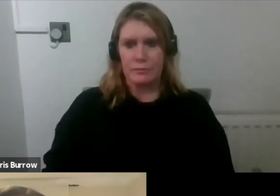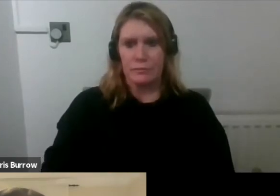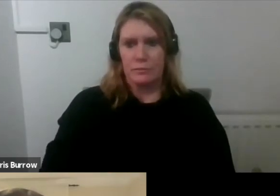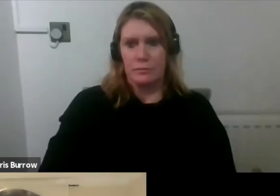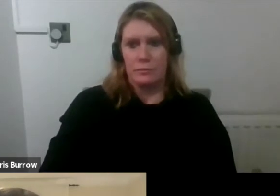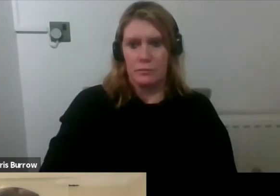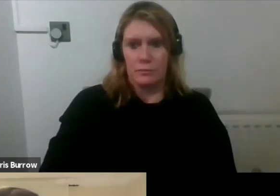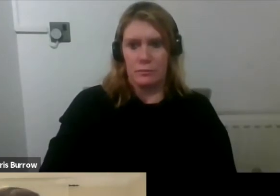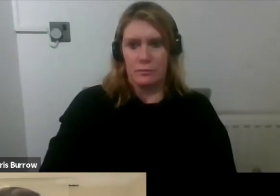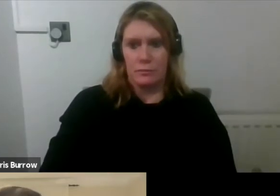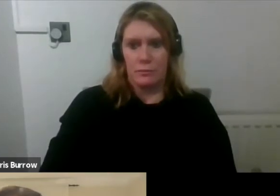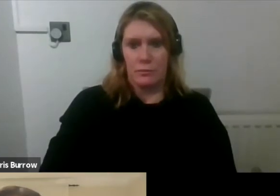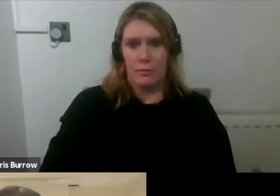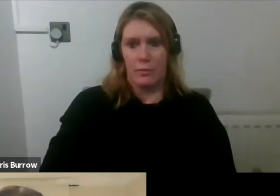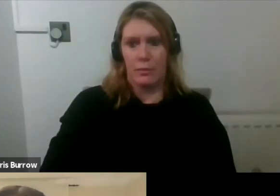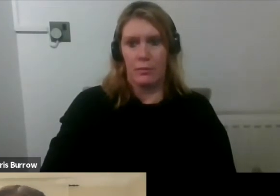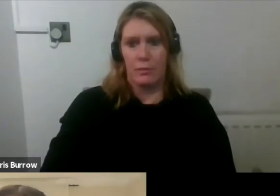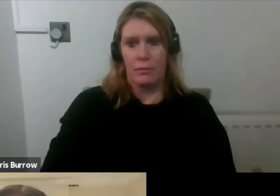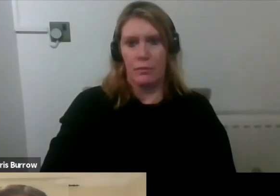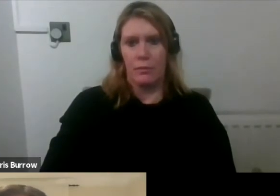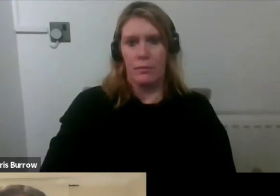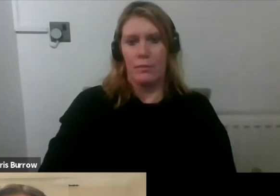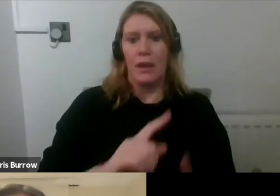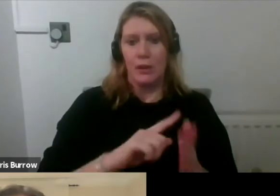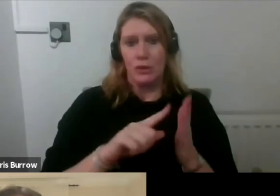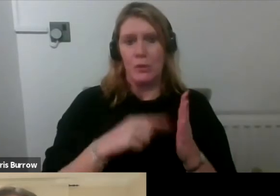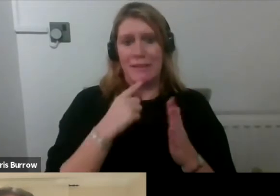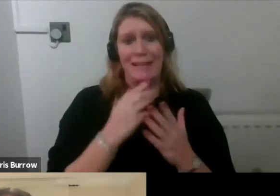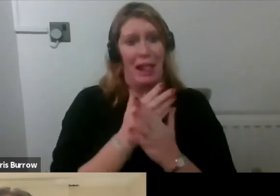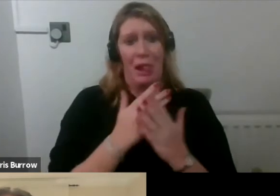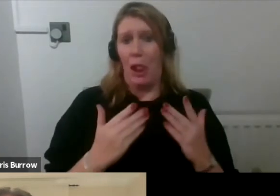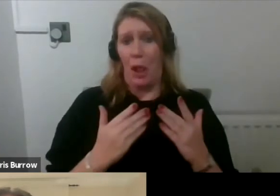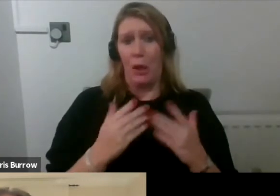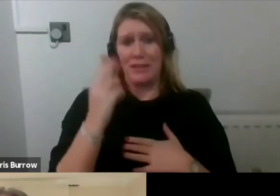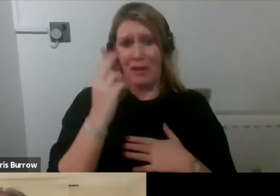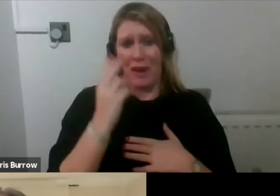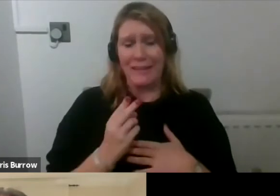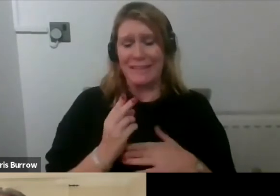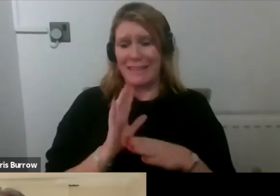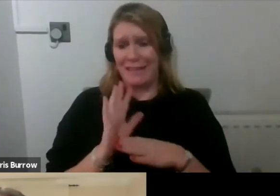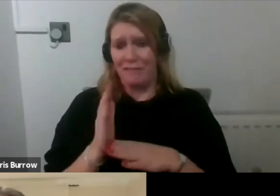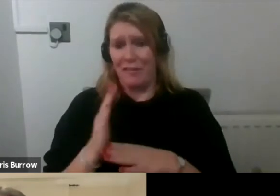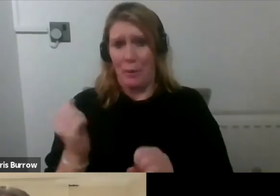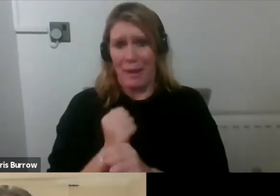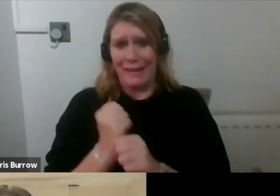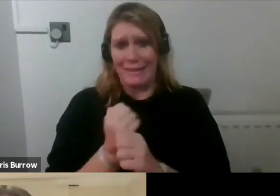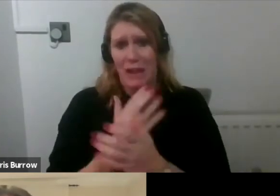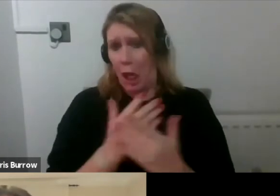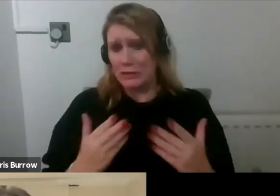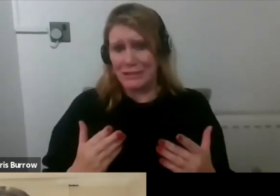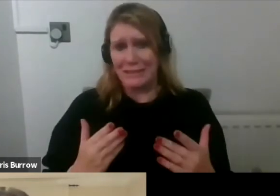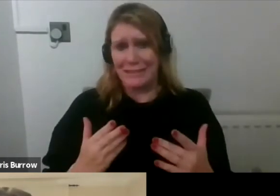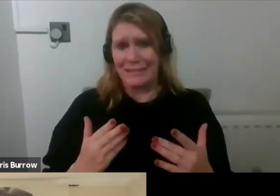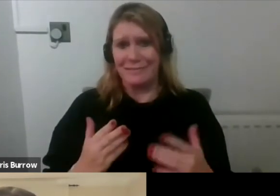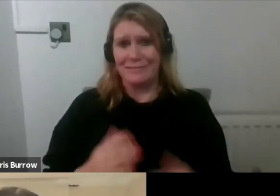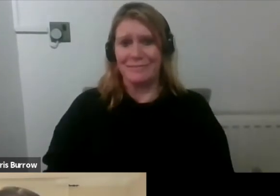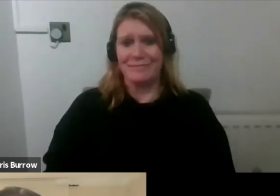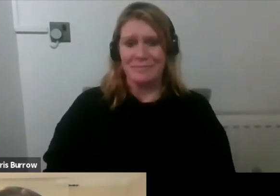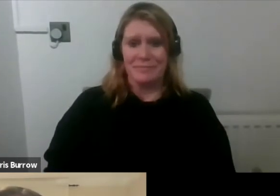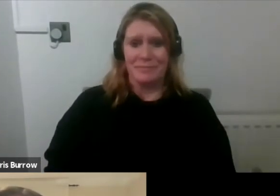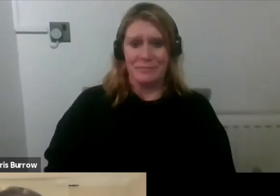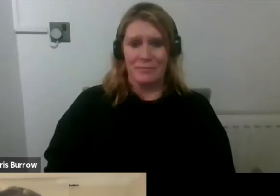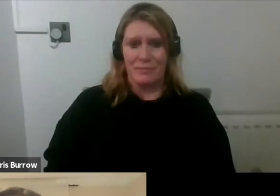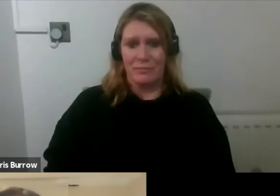it? Yeah, they're all at it. They are. They're on our turf as filmmakers